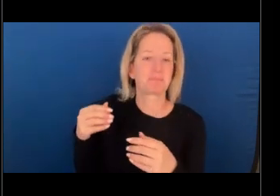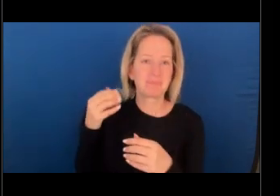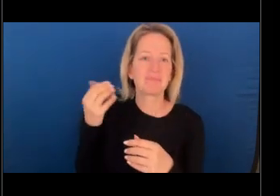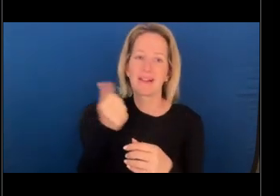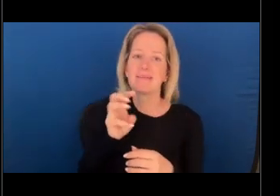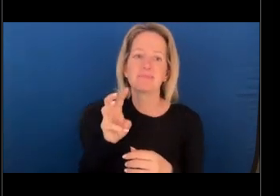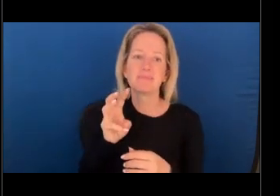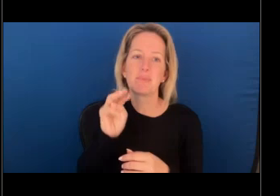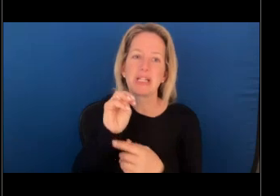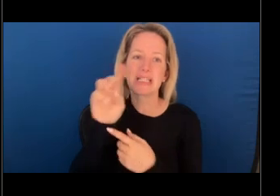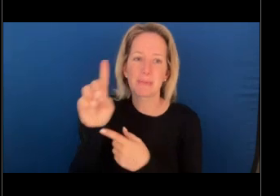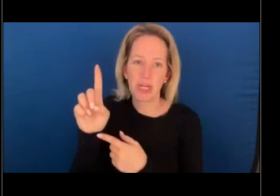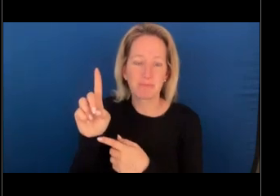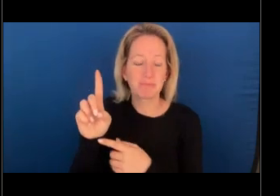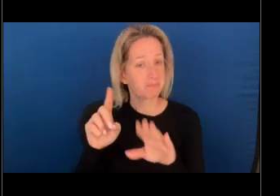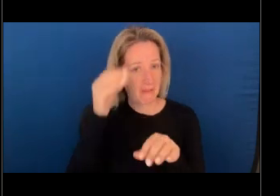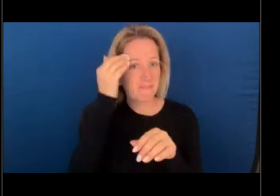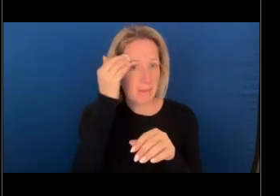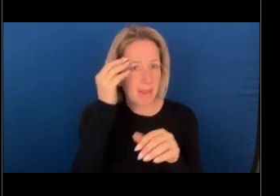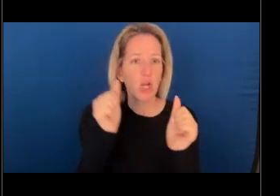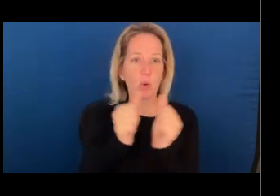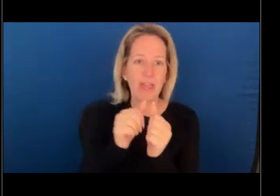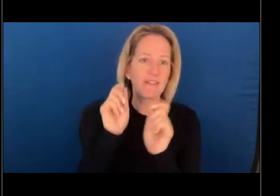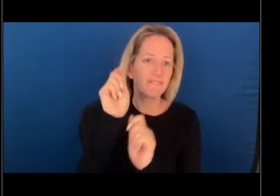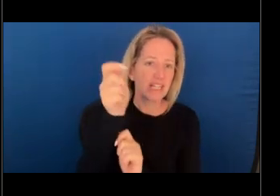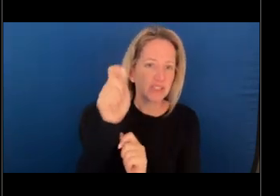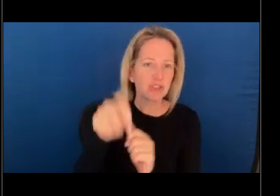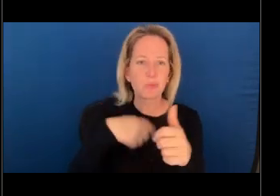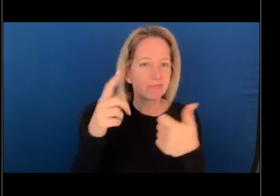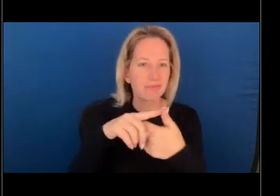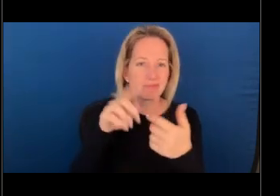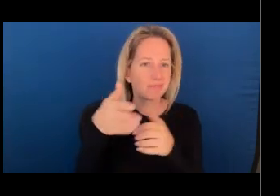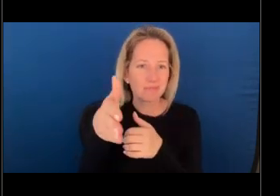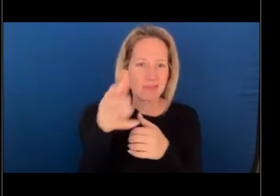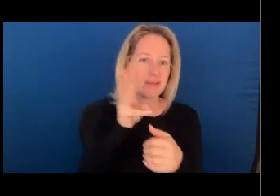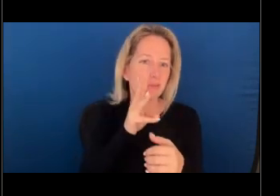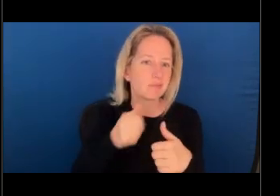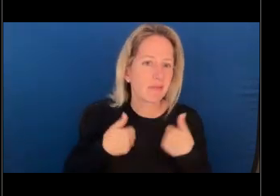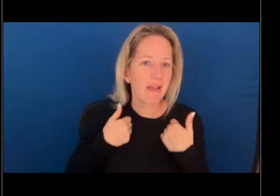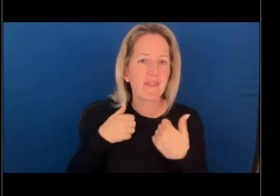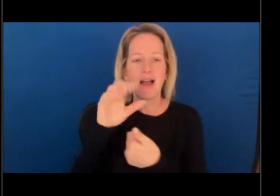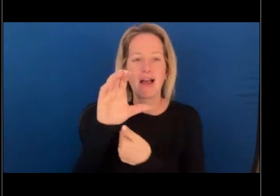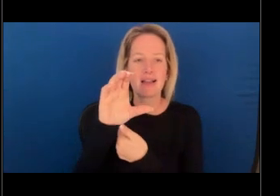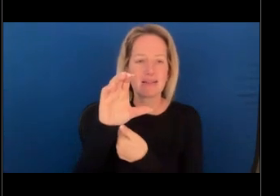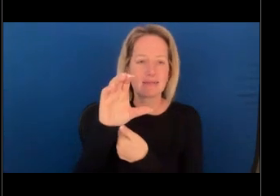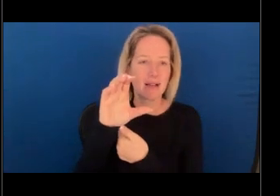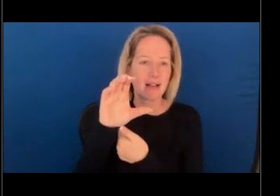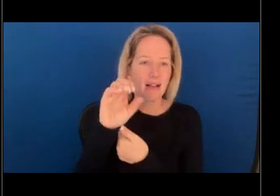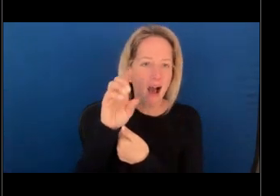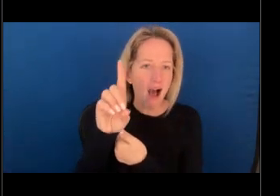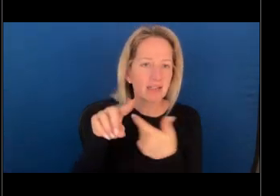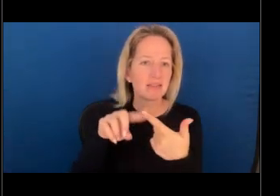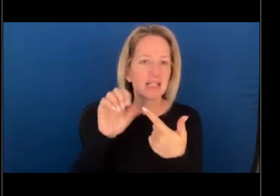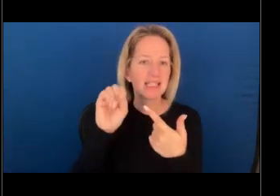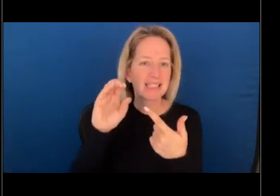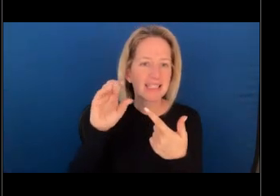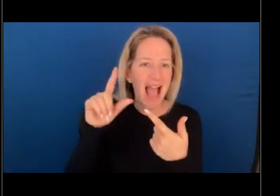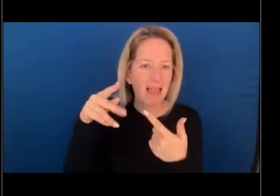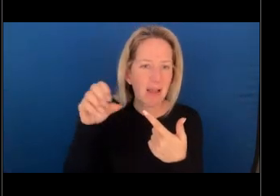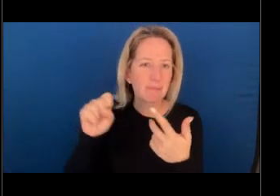have in Massachusetts. We have scallops, we have cod, we have lobster. And so all of that gear has the tendency to